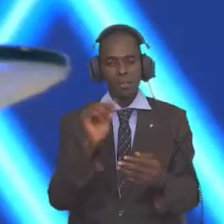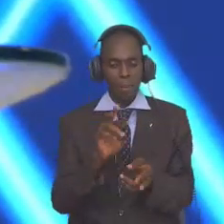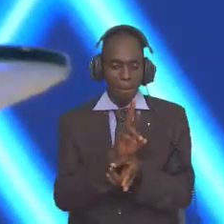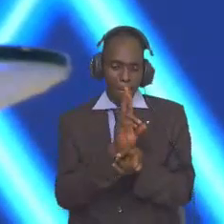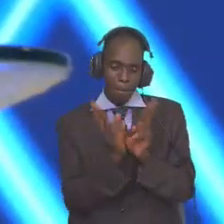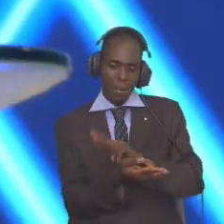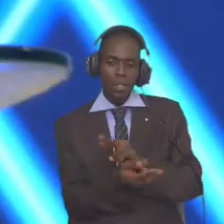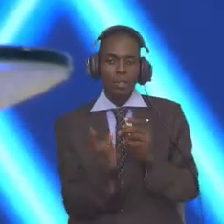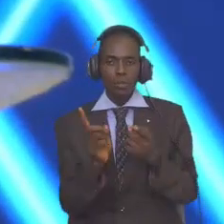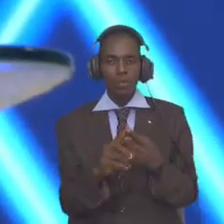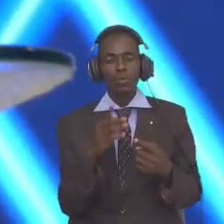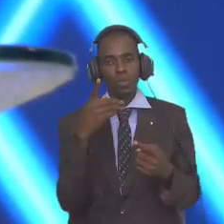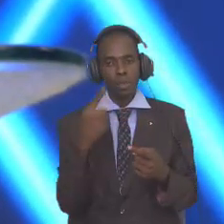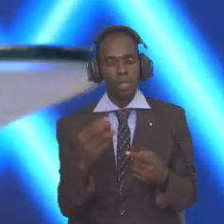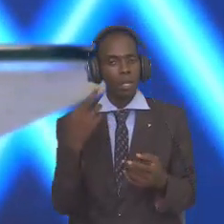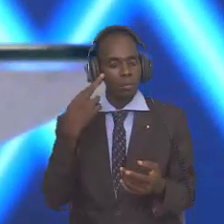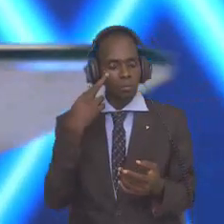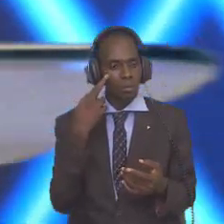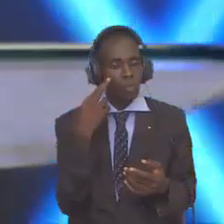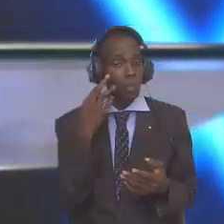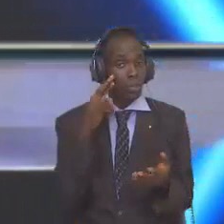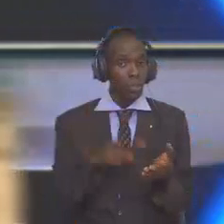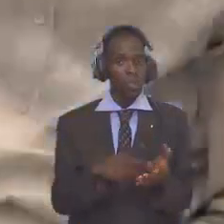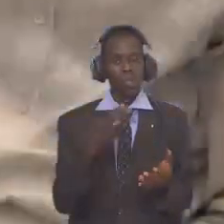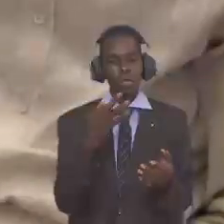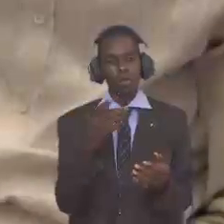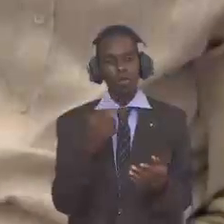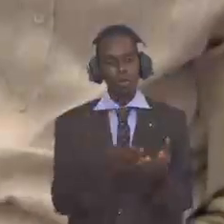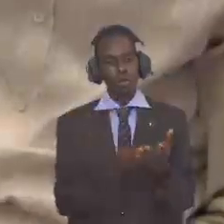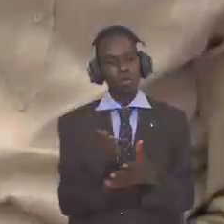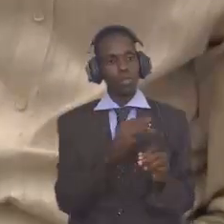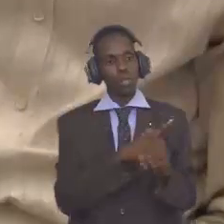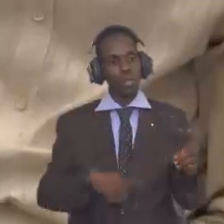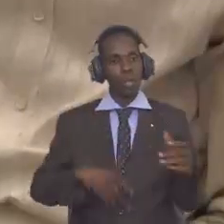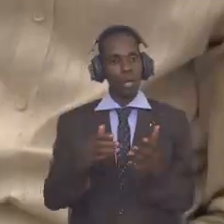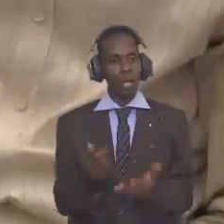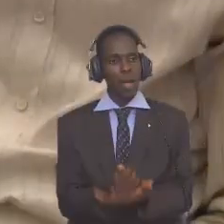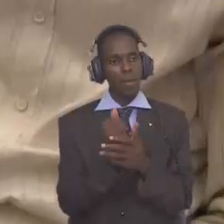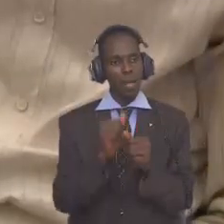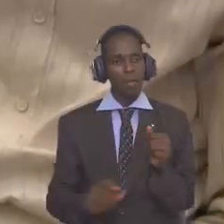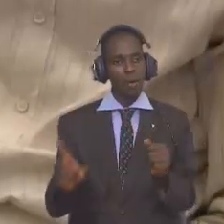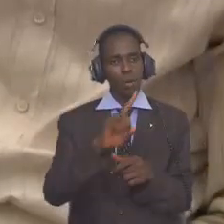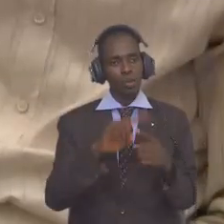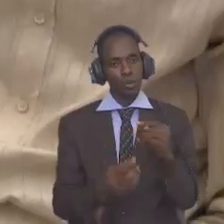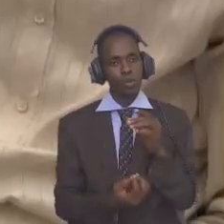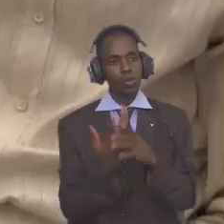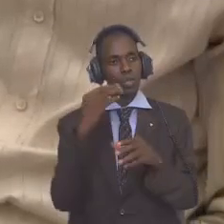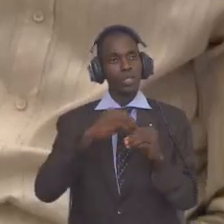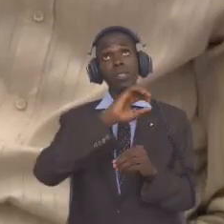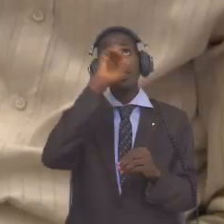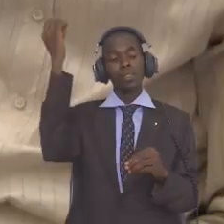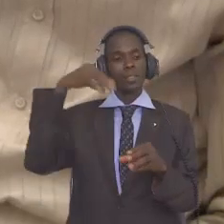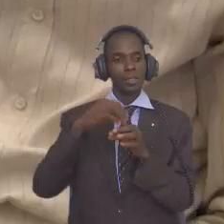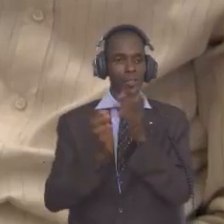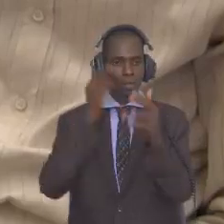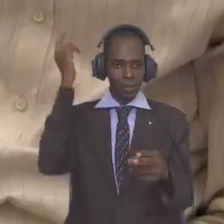repentance to the acknowledging of the truth. The Lord help every one of us to grow in grace in